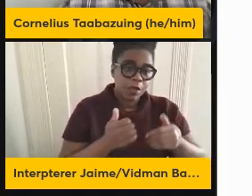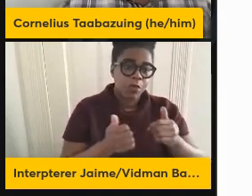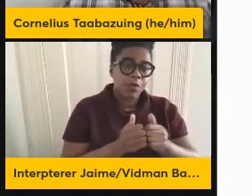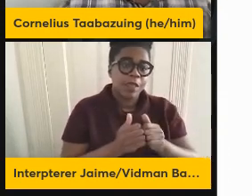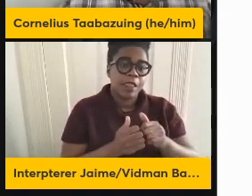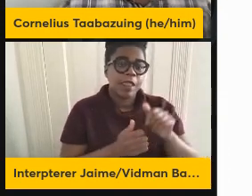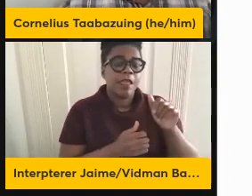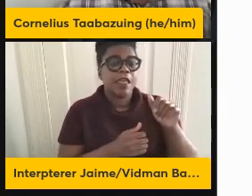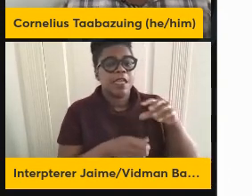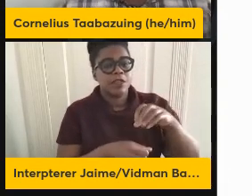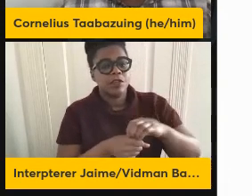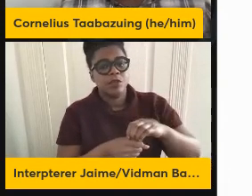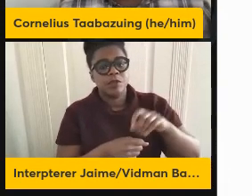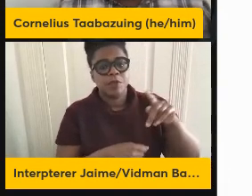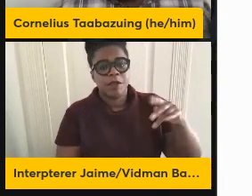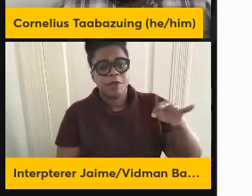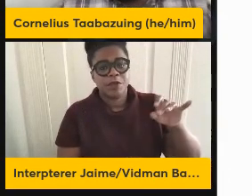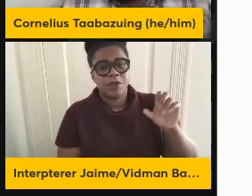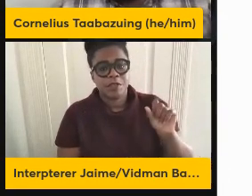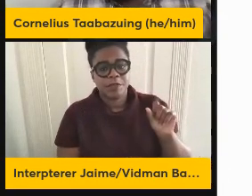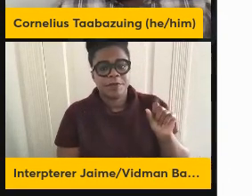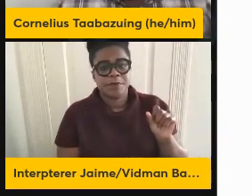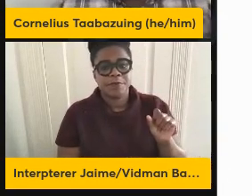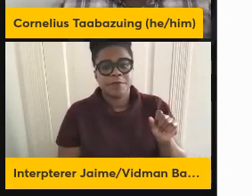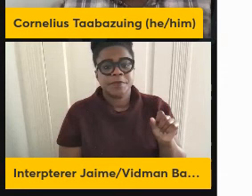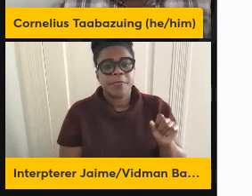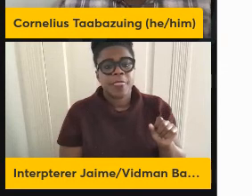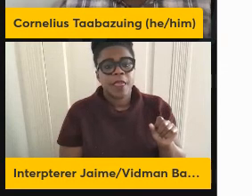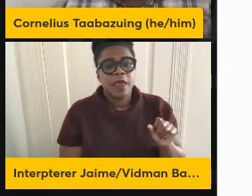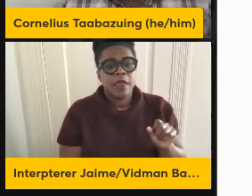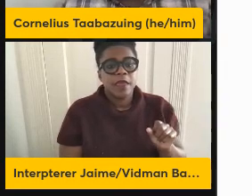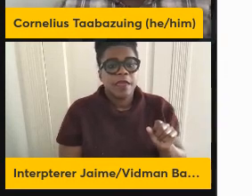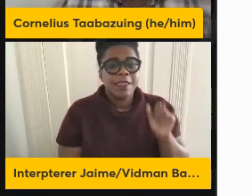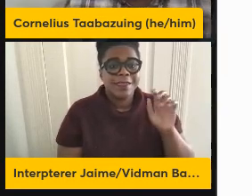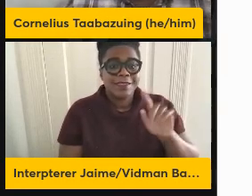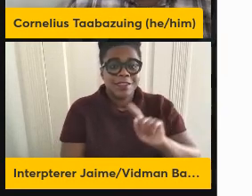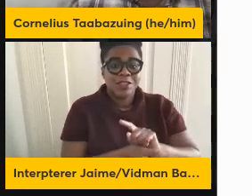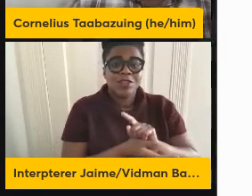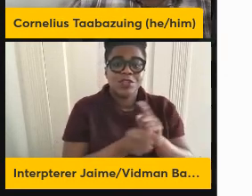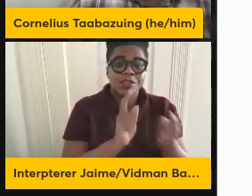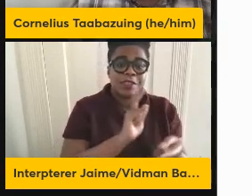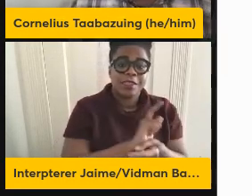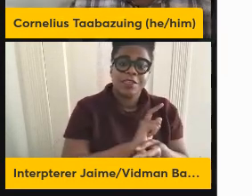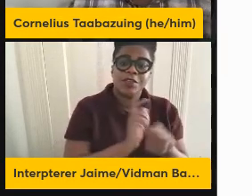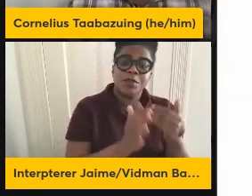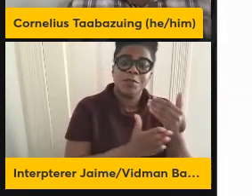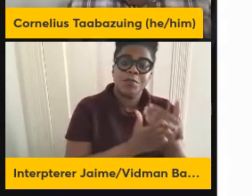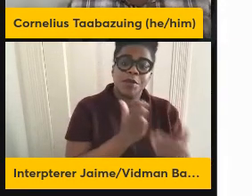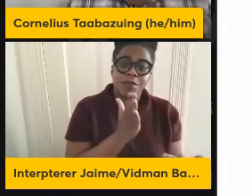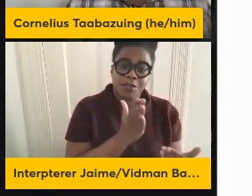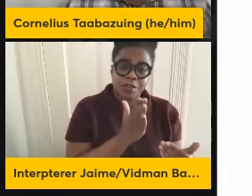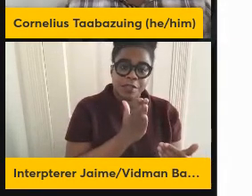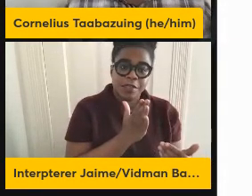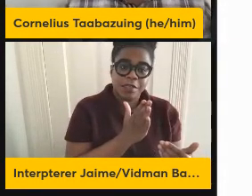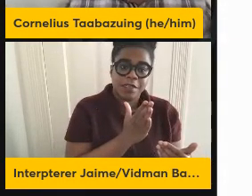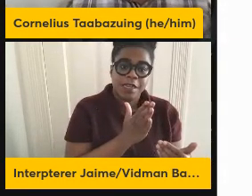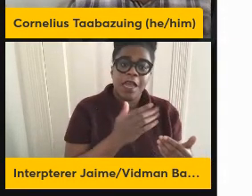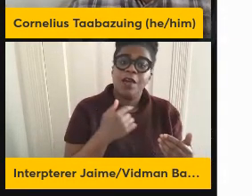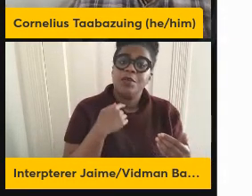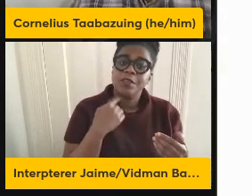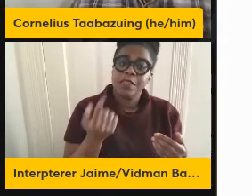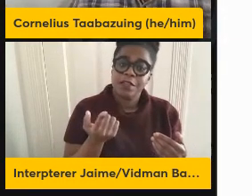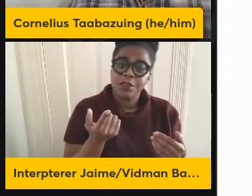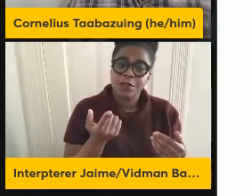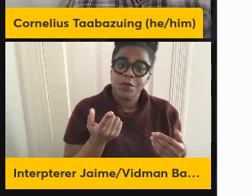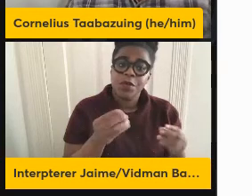induce pyroptosis. And since this is the sort of translational portion of it, I thought I would sort of tell you some of